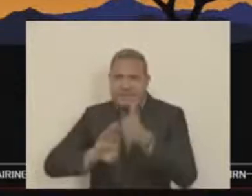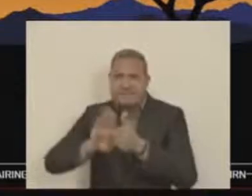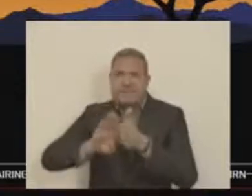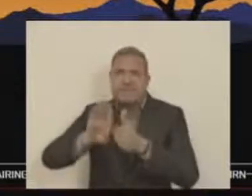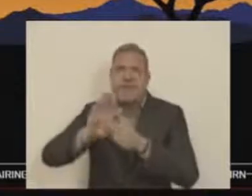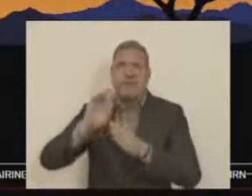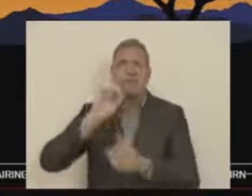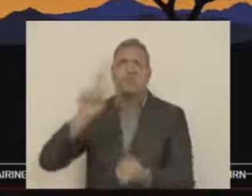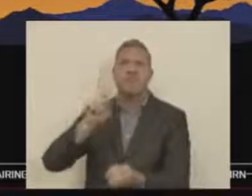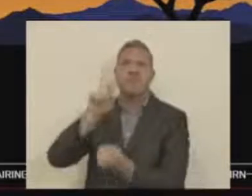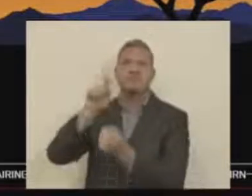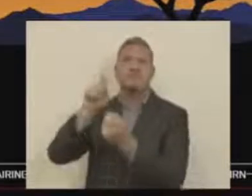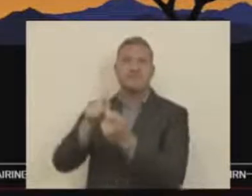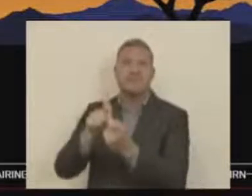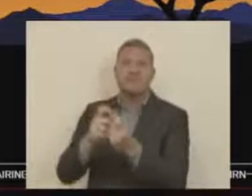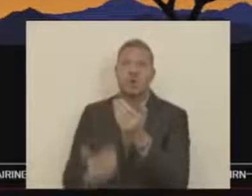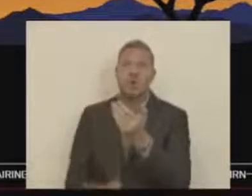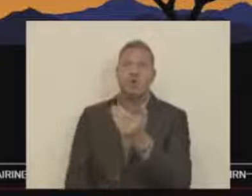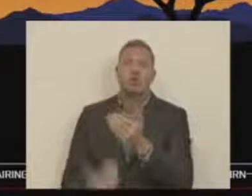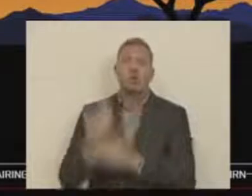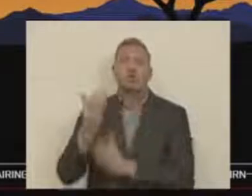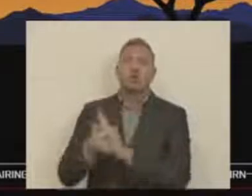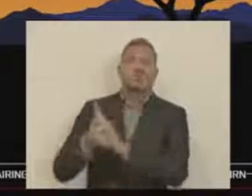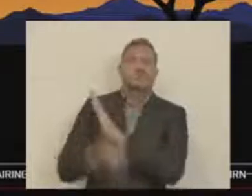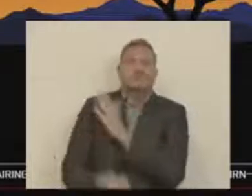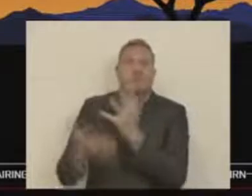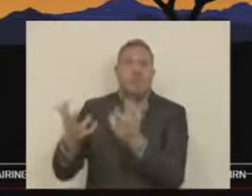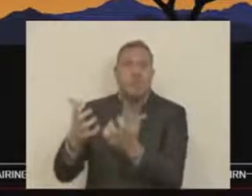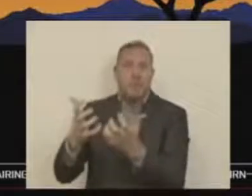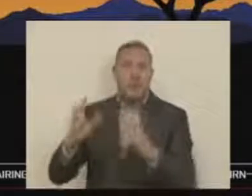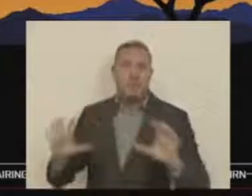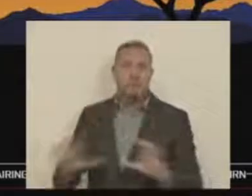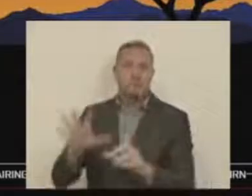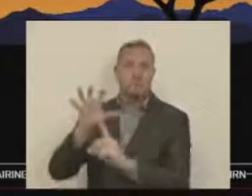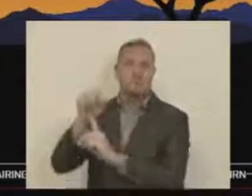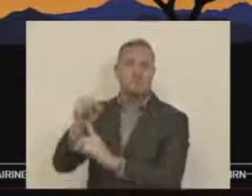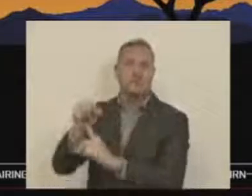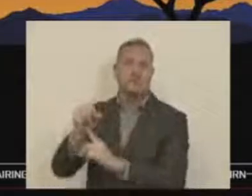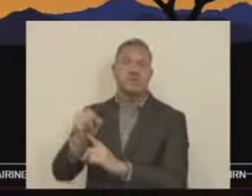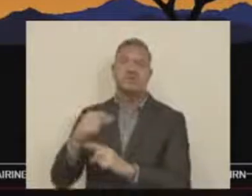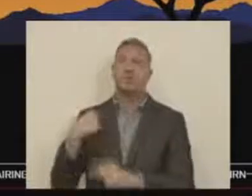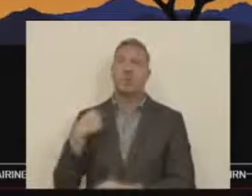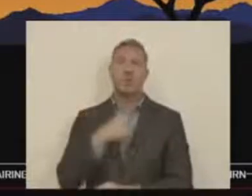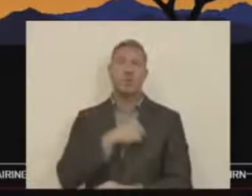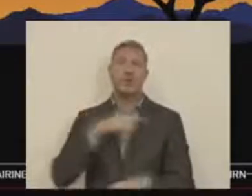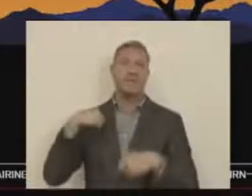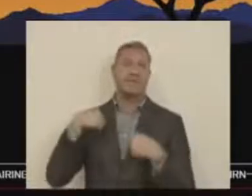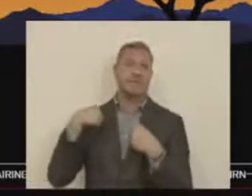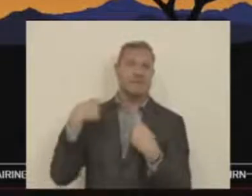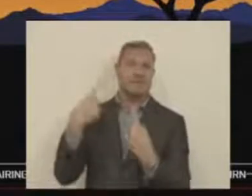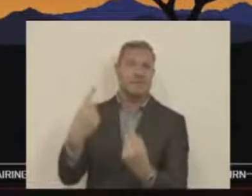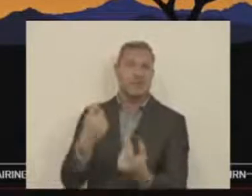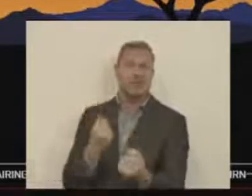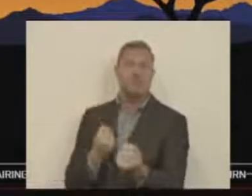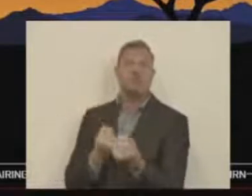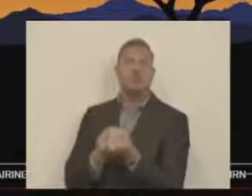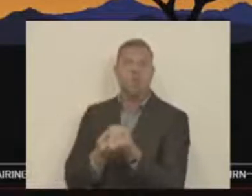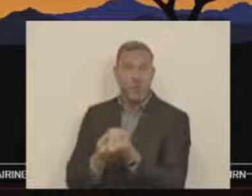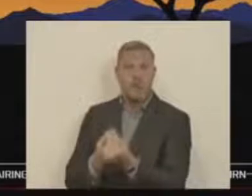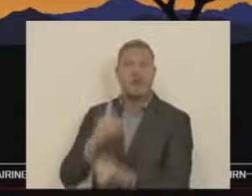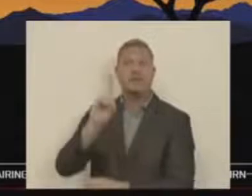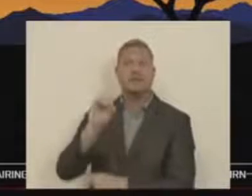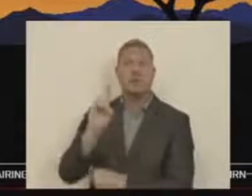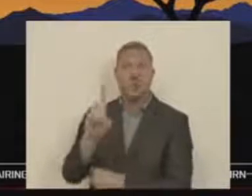specific capability. So we are been doing this in support of the Department of Defense for a while, as